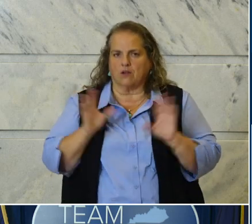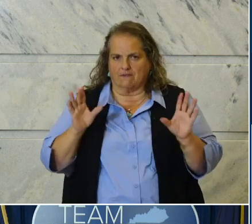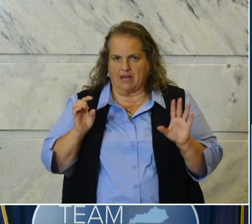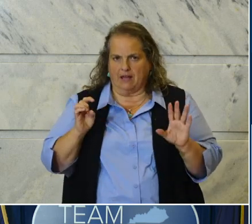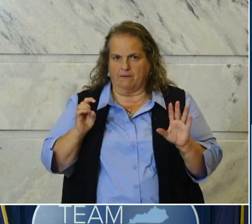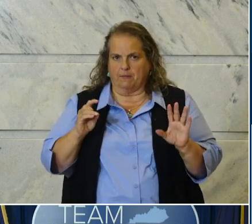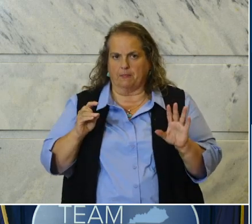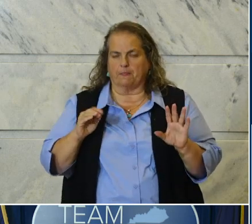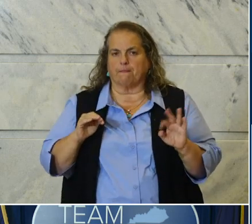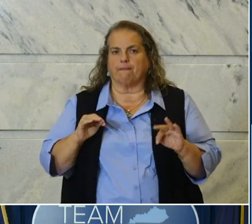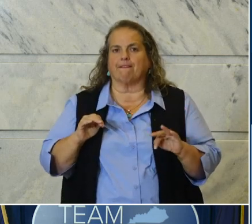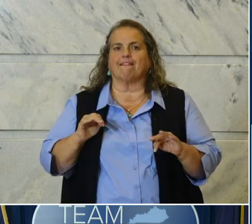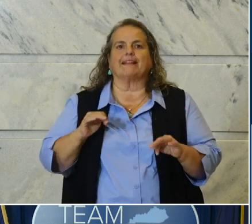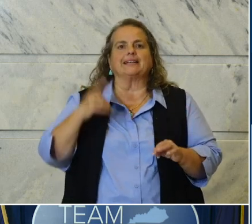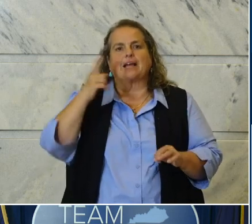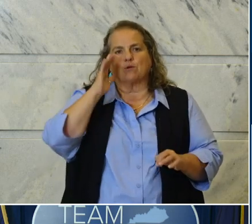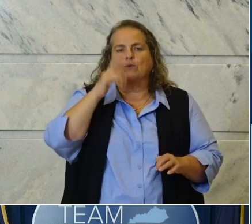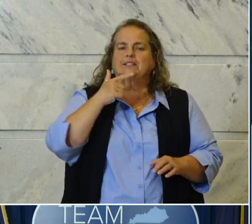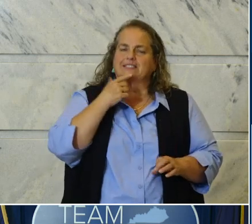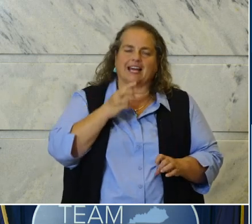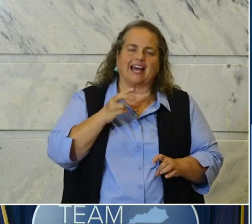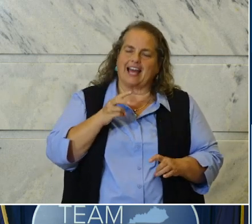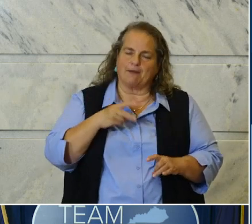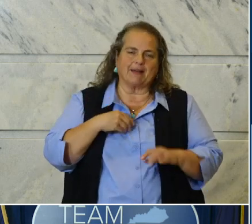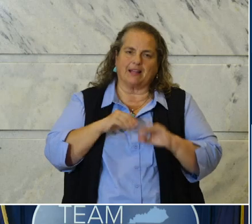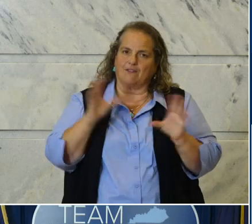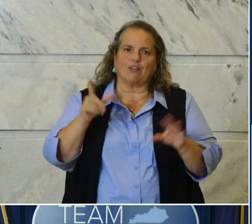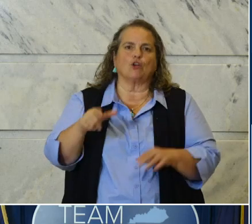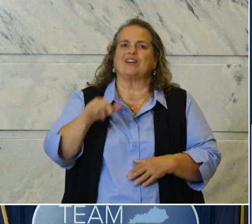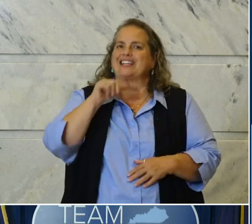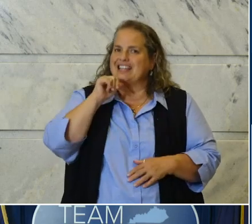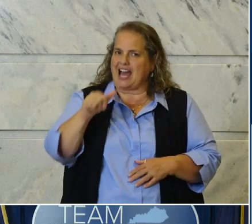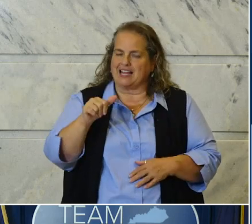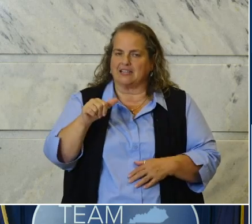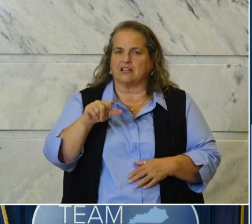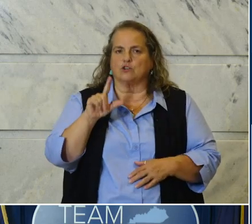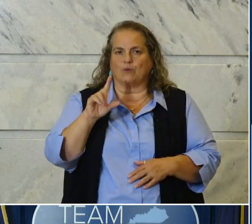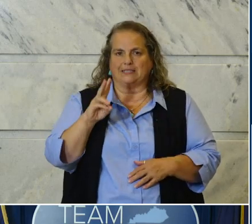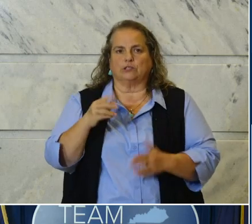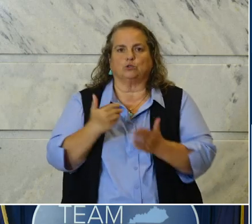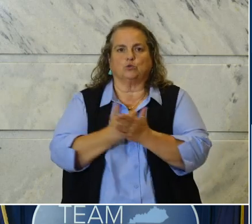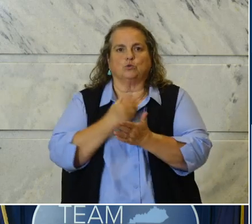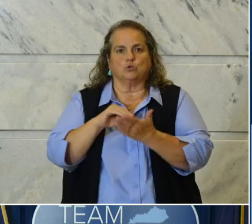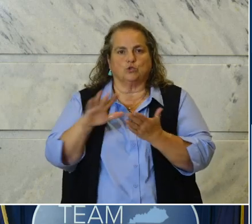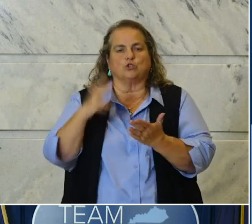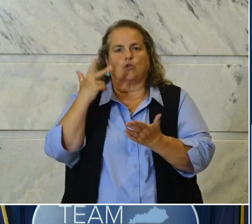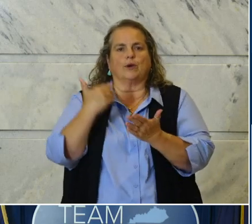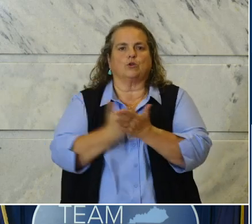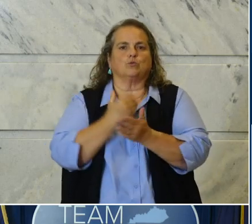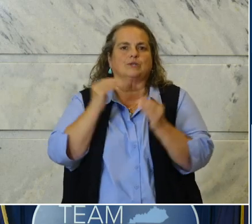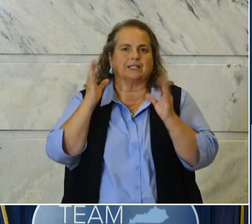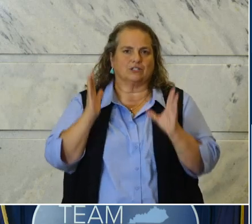though I've clarified, somebody will say that. But 26 new students, 3 new teachers,